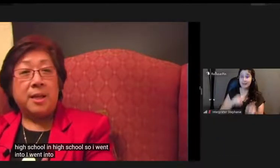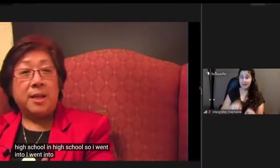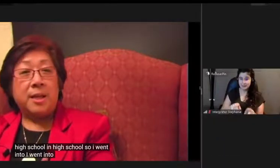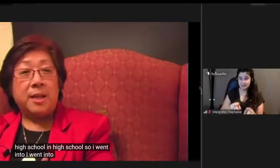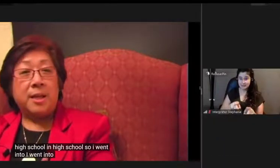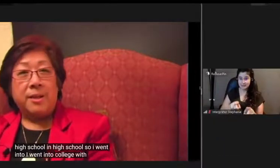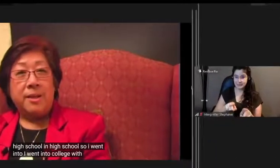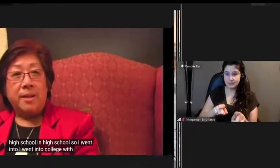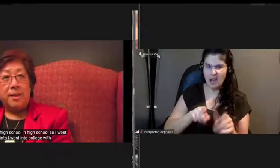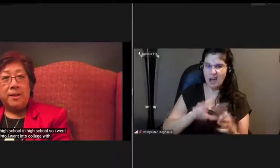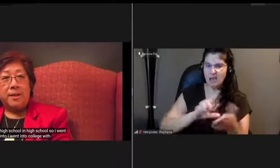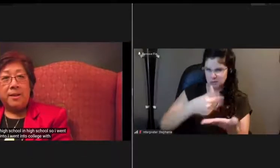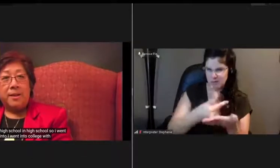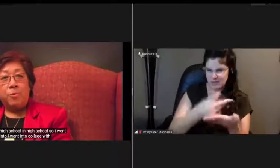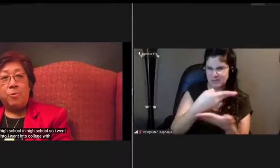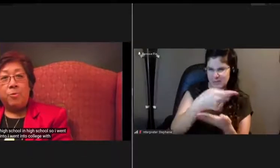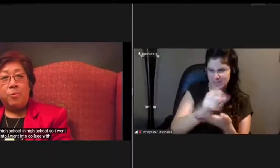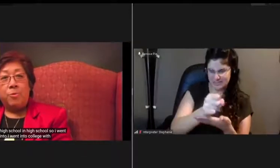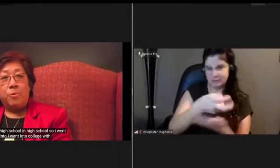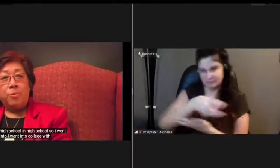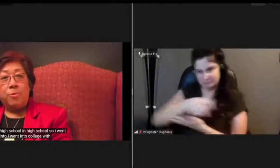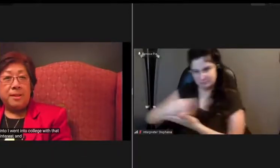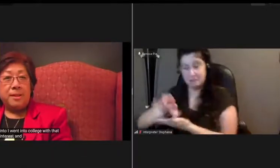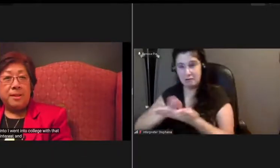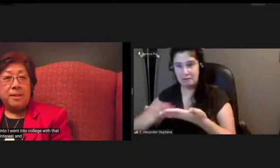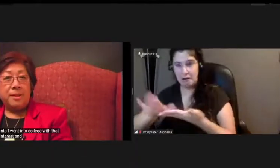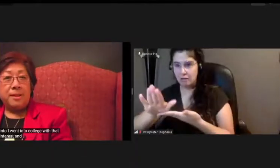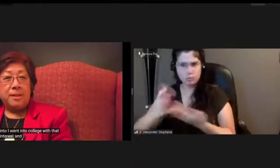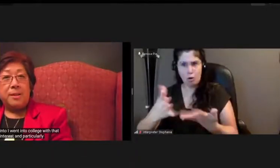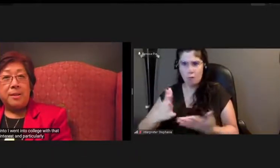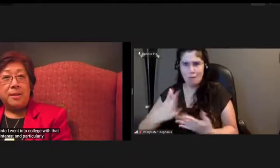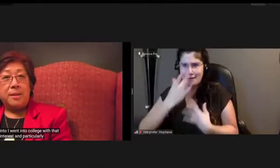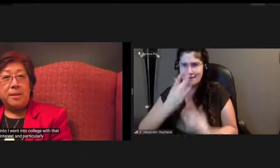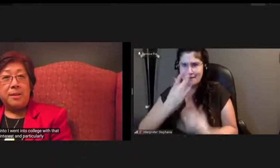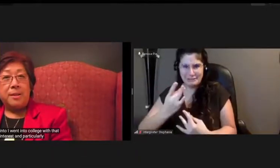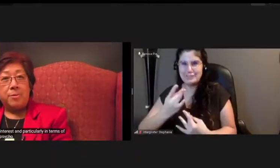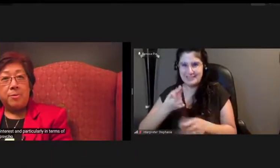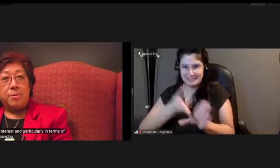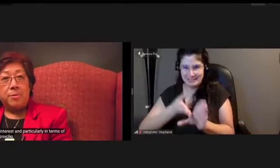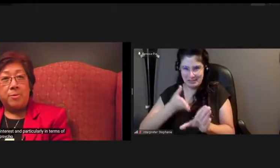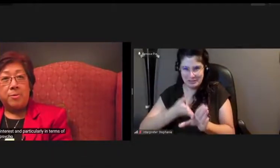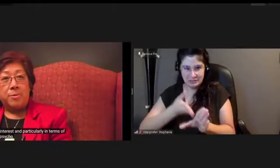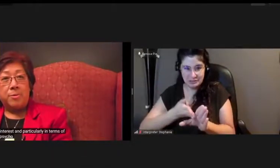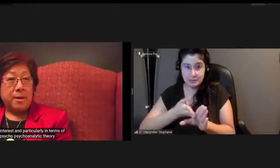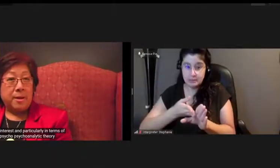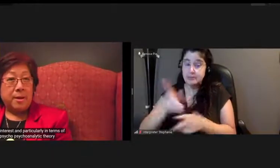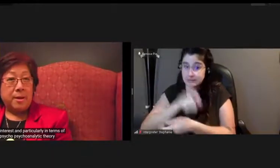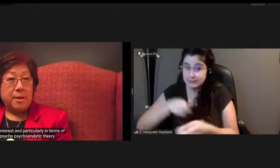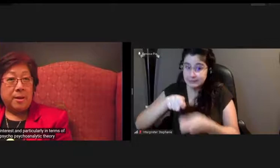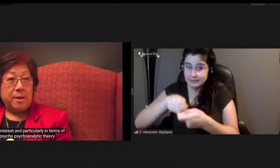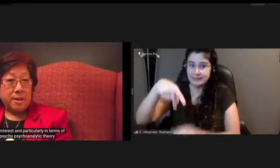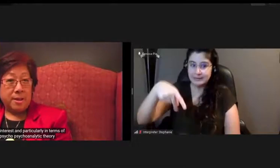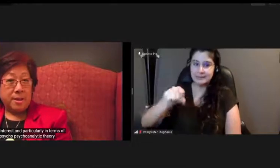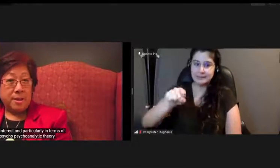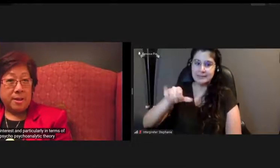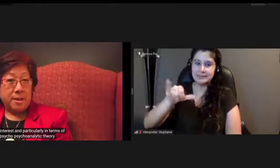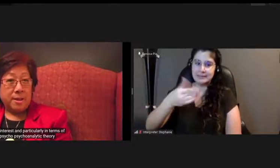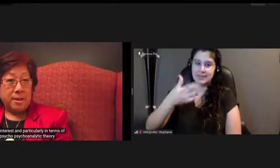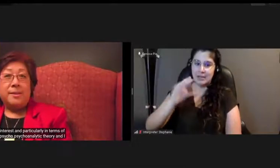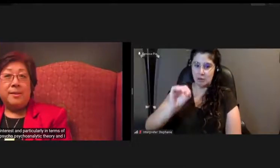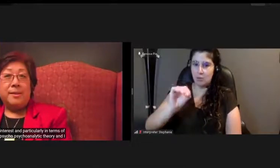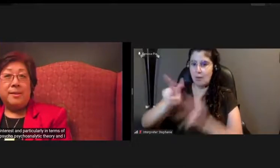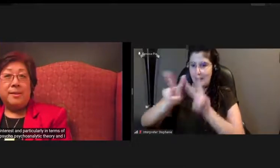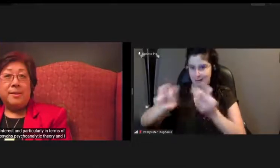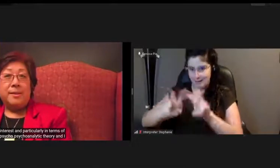into college with that interest, and particularly in terms of psychoanalytic theory.